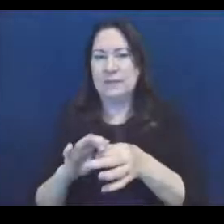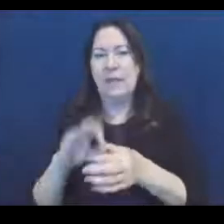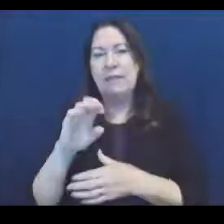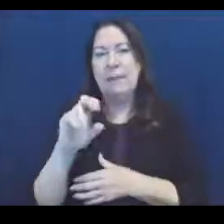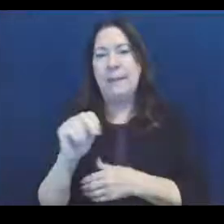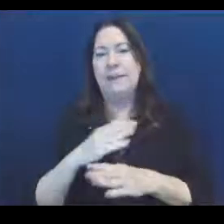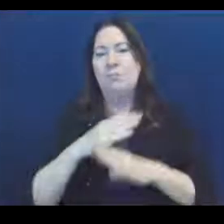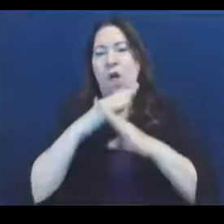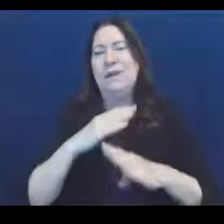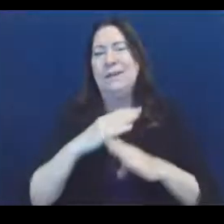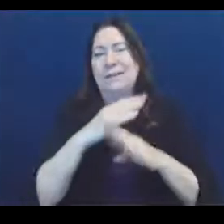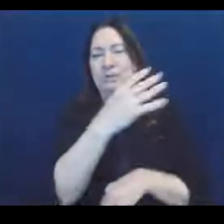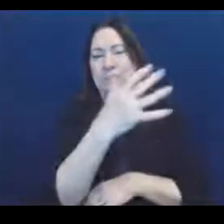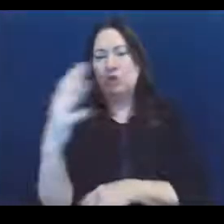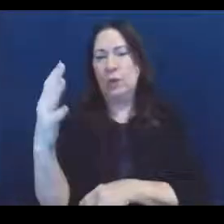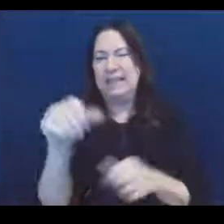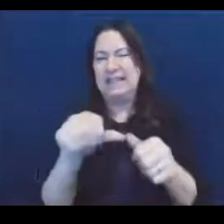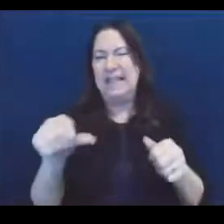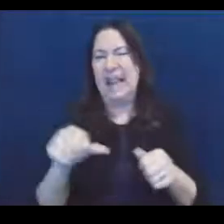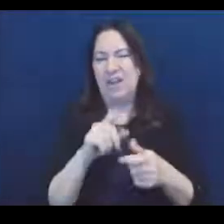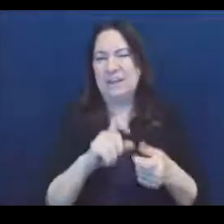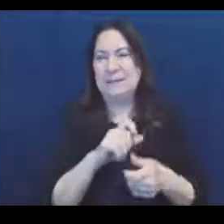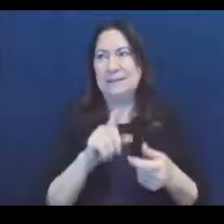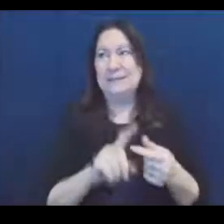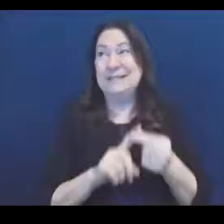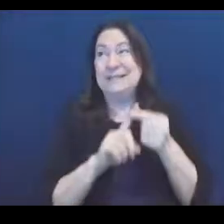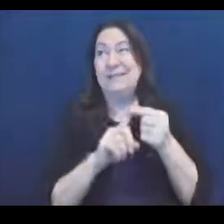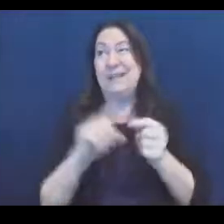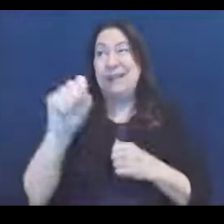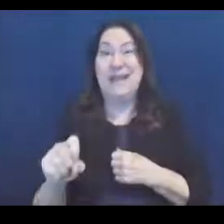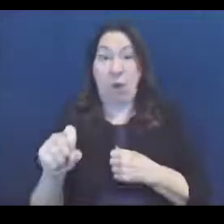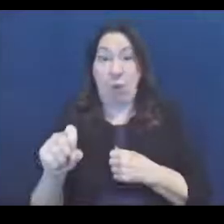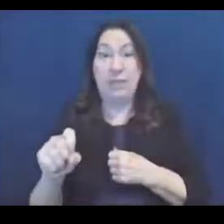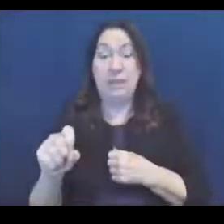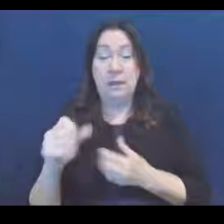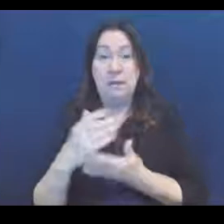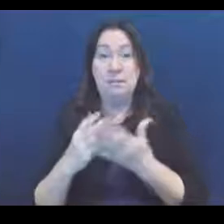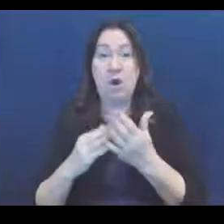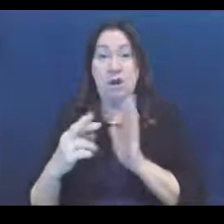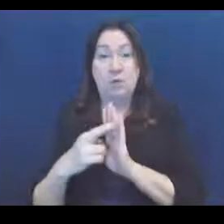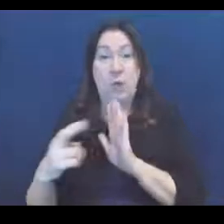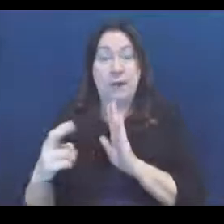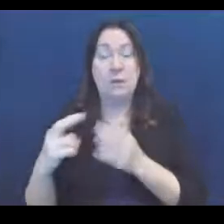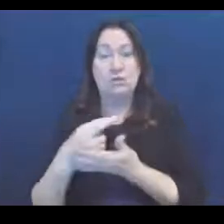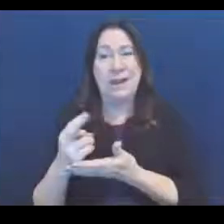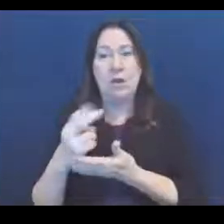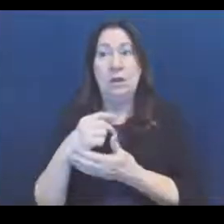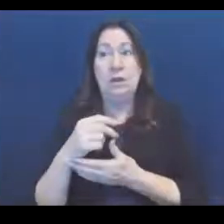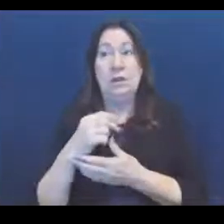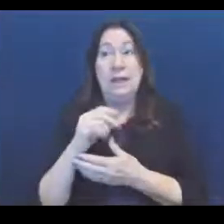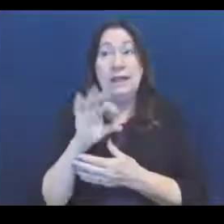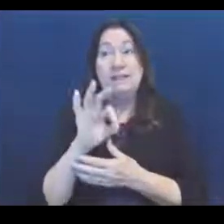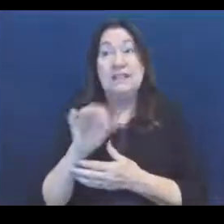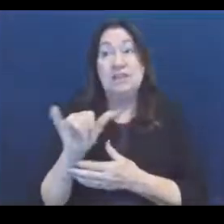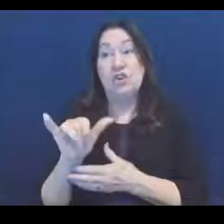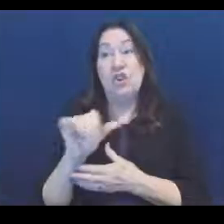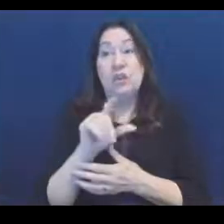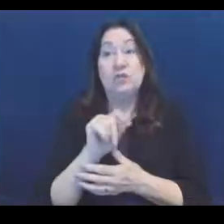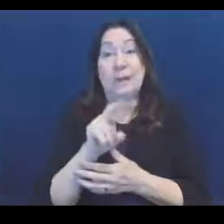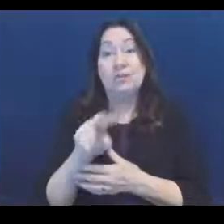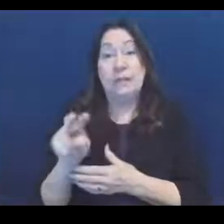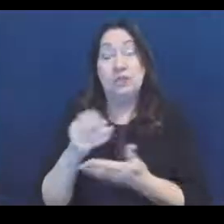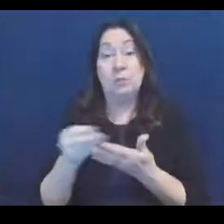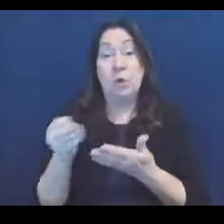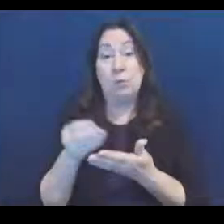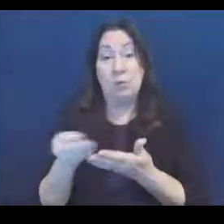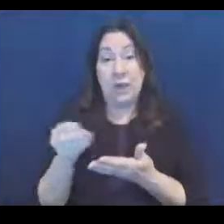trees in the area, particularly to our south of the radar. And in the fiscal year 22 appropriations,